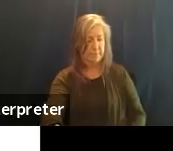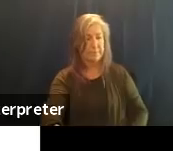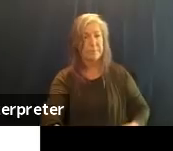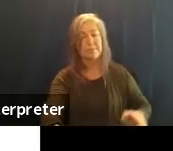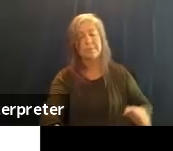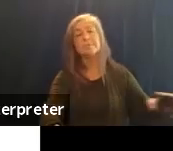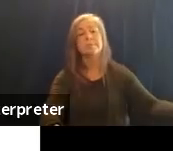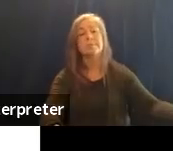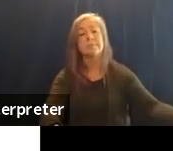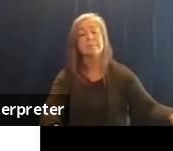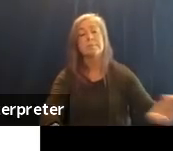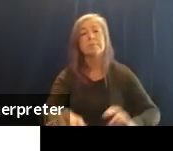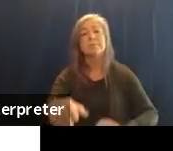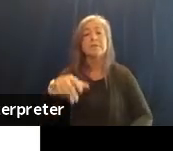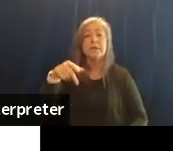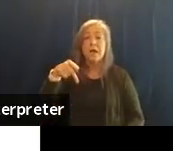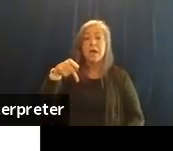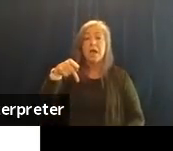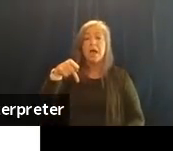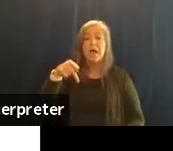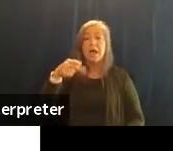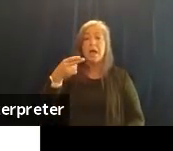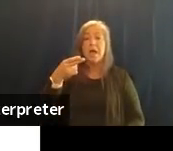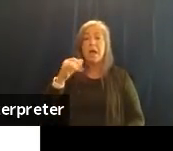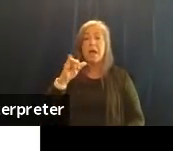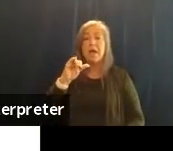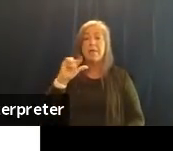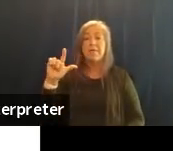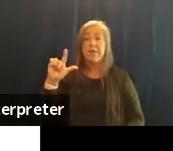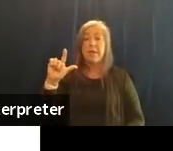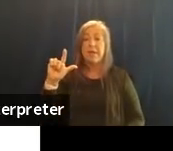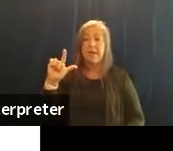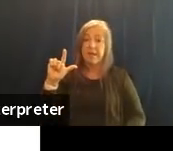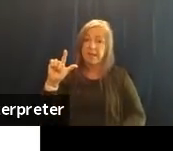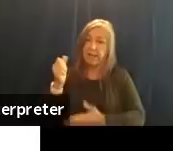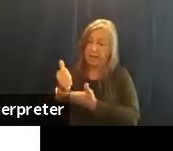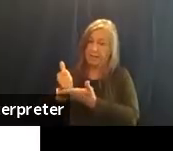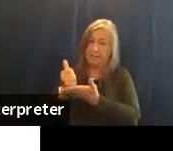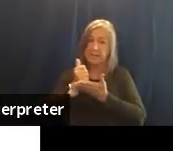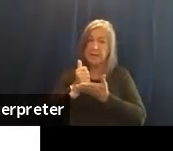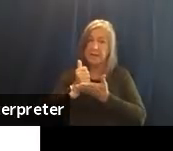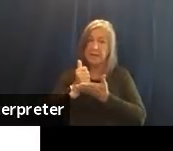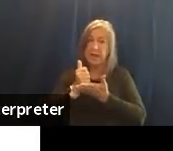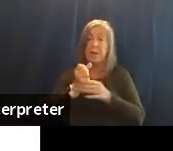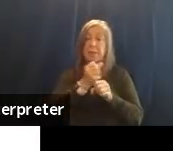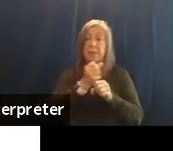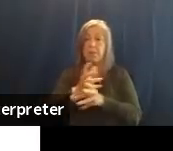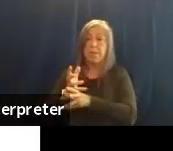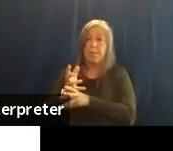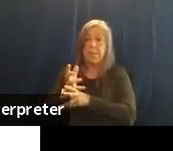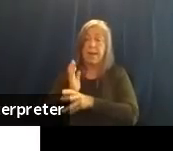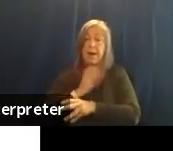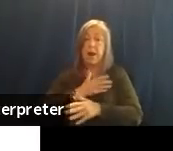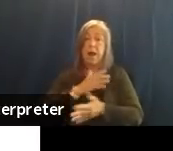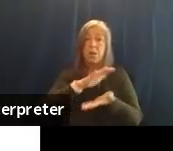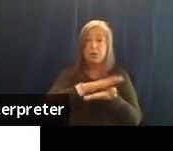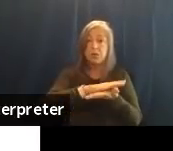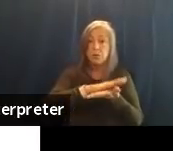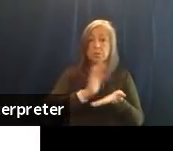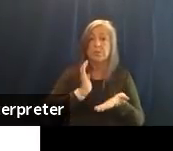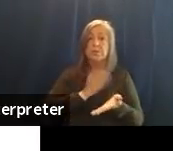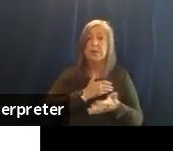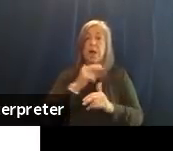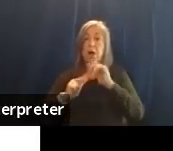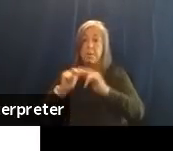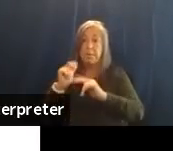his team at facilities have been working to prepare our schools and facilities for social distancing. And I'd ask Phil